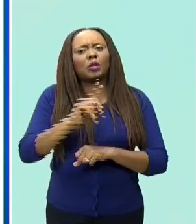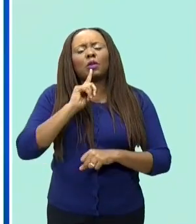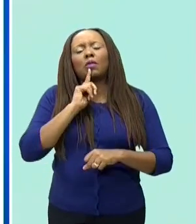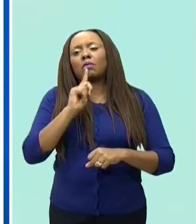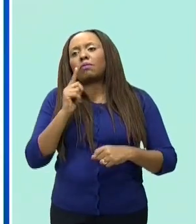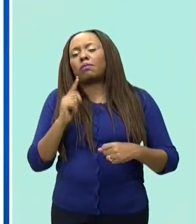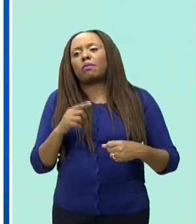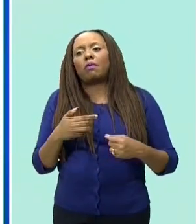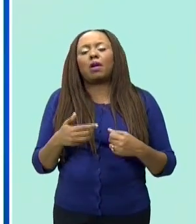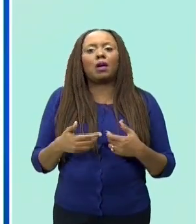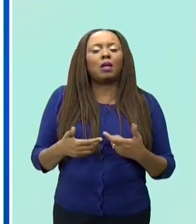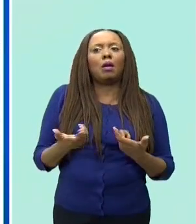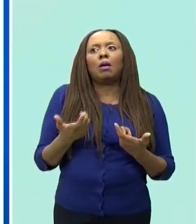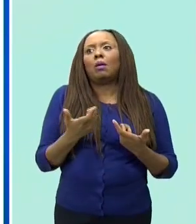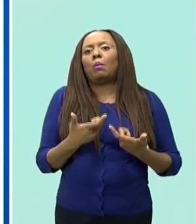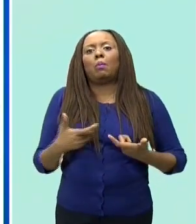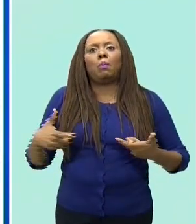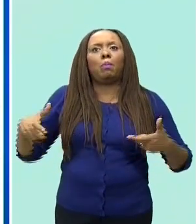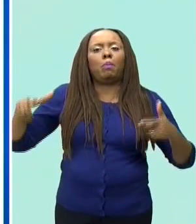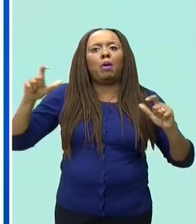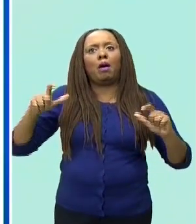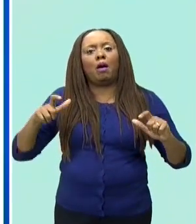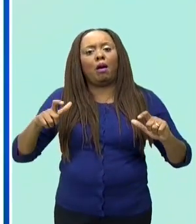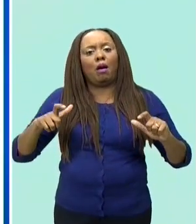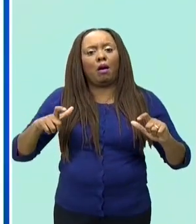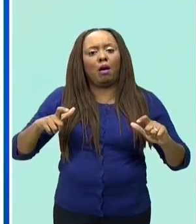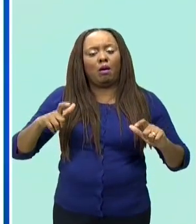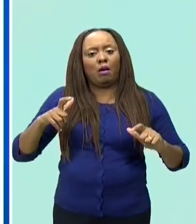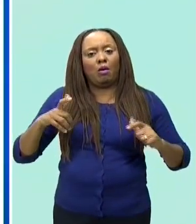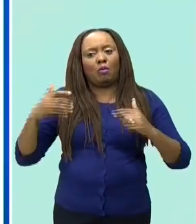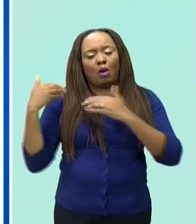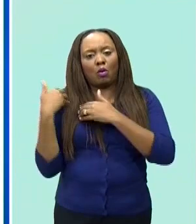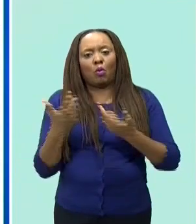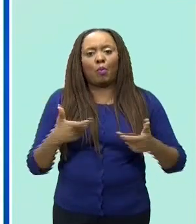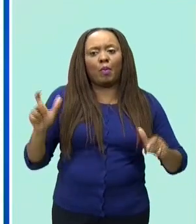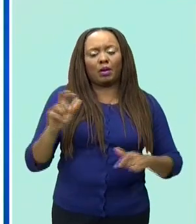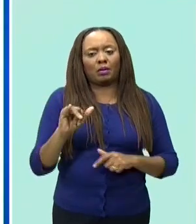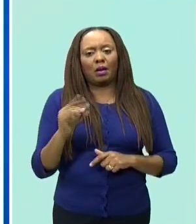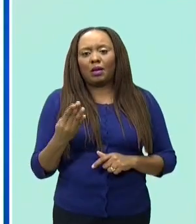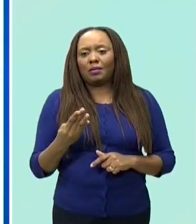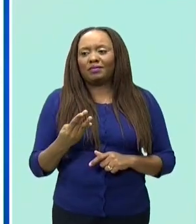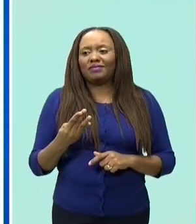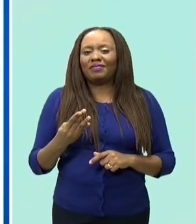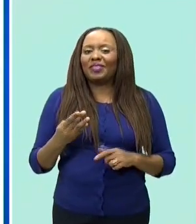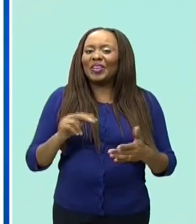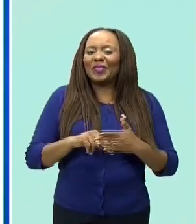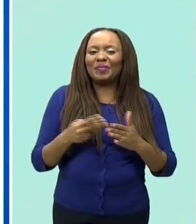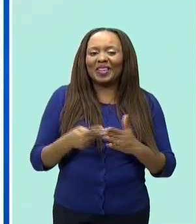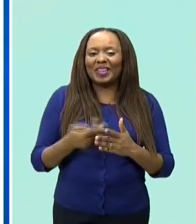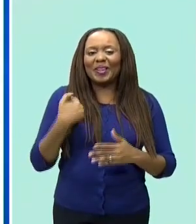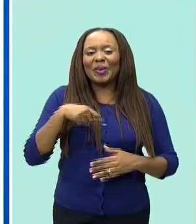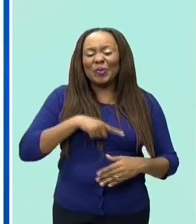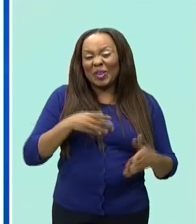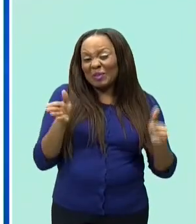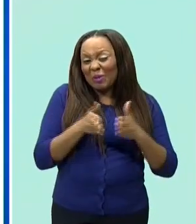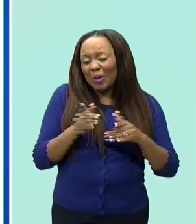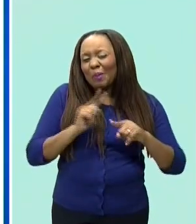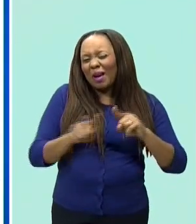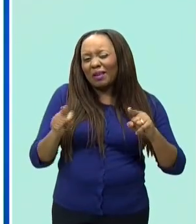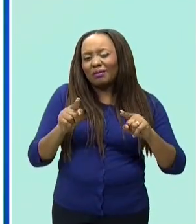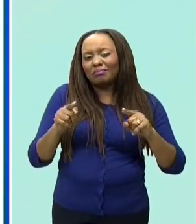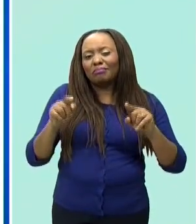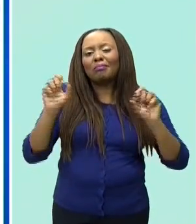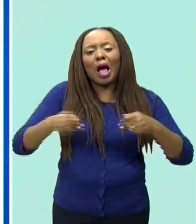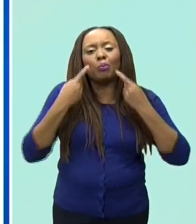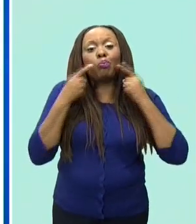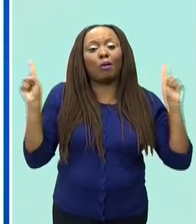Herculean task. It invariably speaks to who we are as a people and shows that there is nothing too big for Barbados to achieve. The work now begins, and